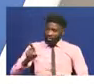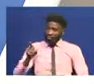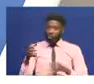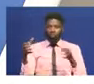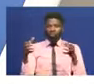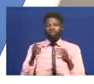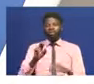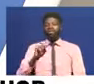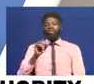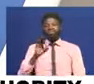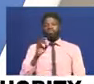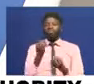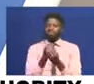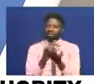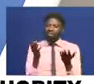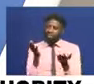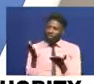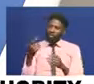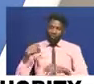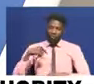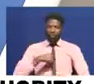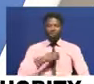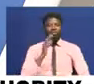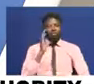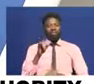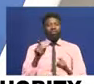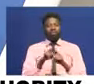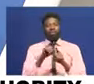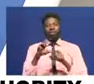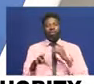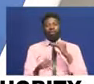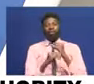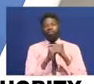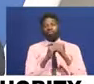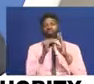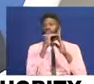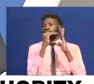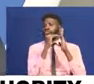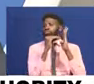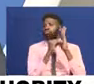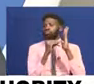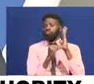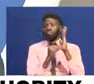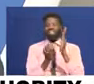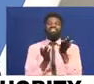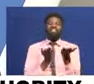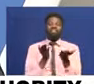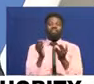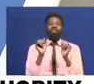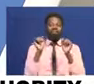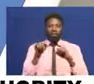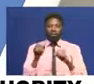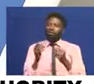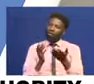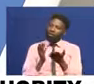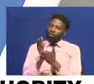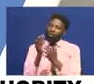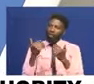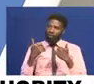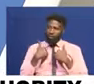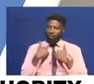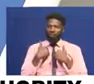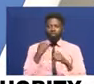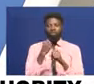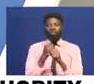for NHIF. Then we will empanel them automatically. Empanelment means you have got the right to play, all